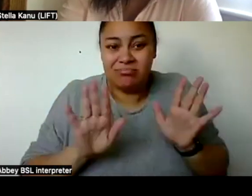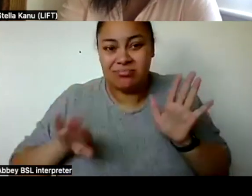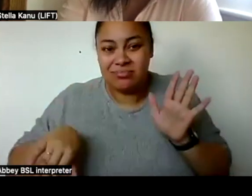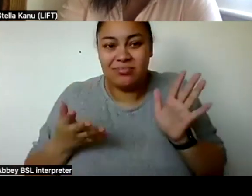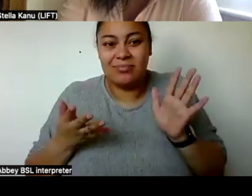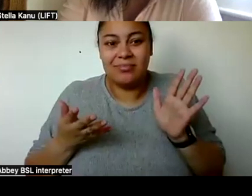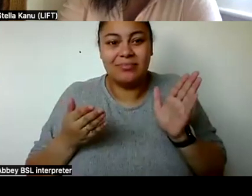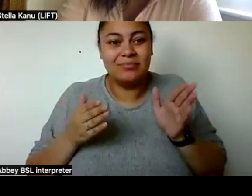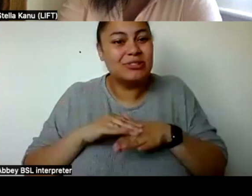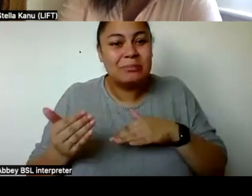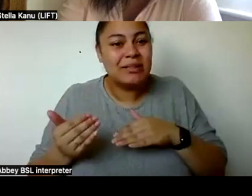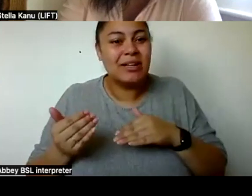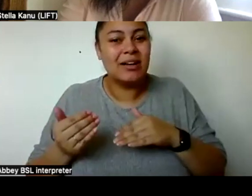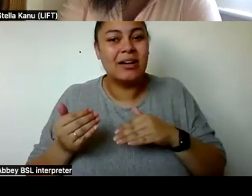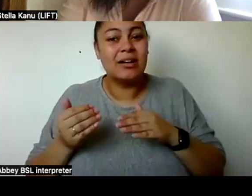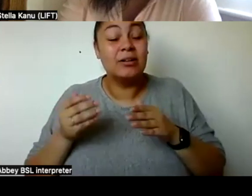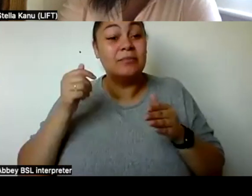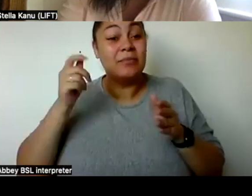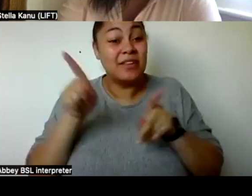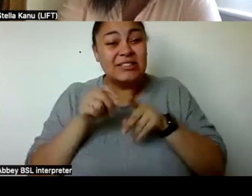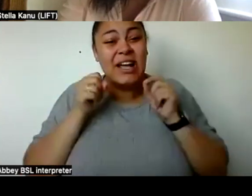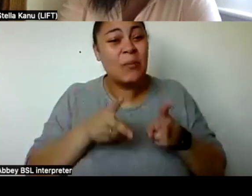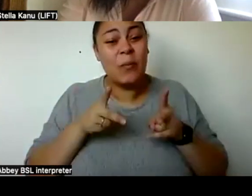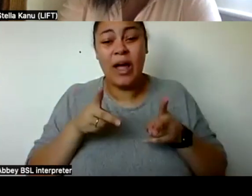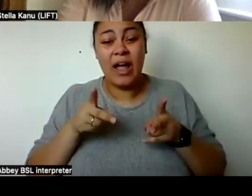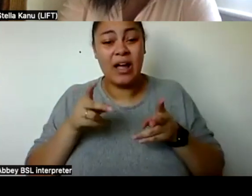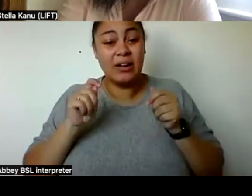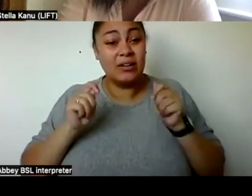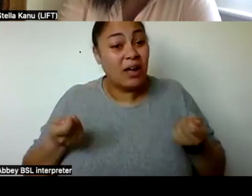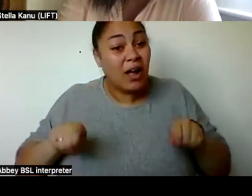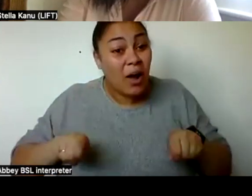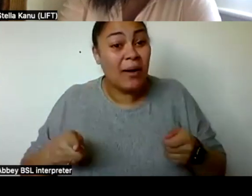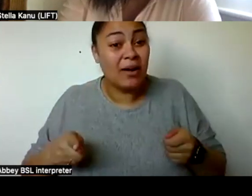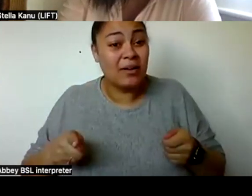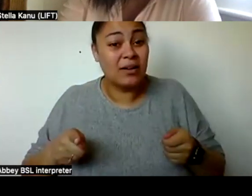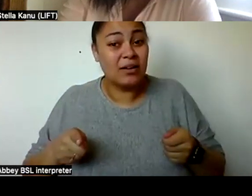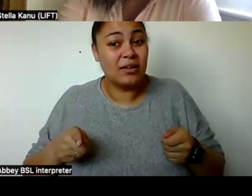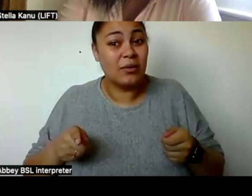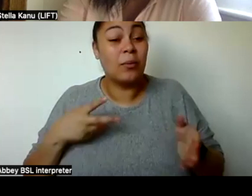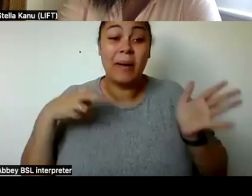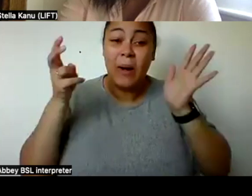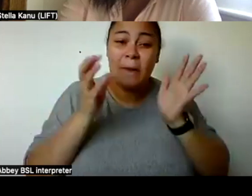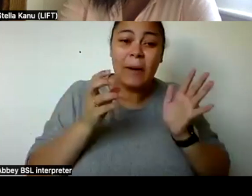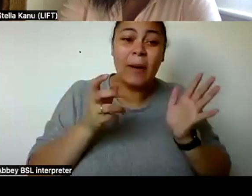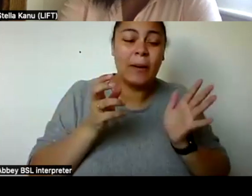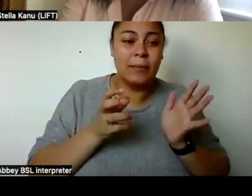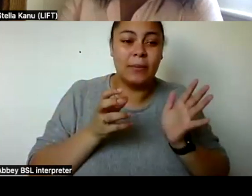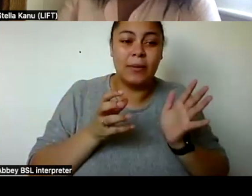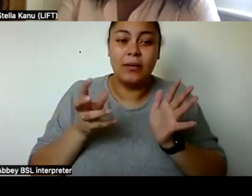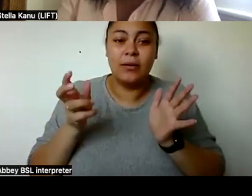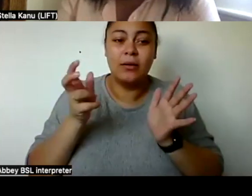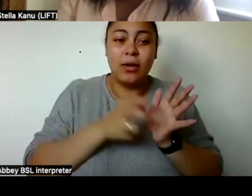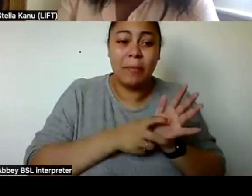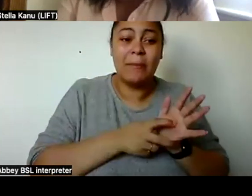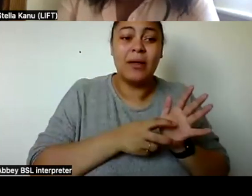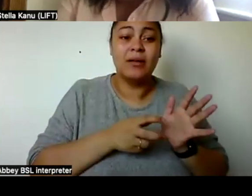us. In just the same way as during the COVID pandemic, we made a commitment to cultural organisations